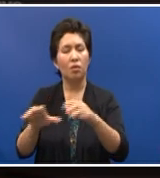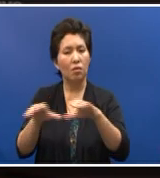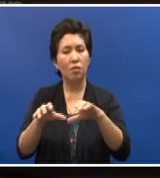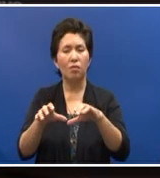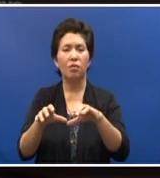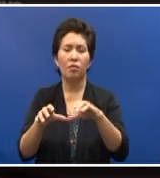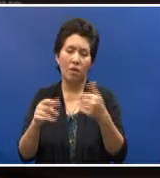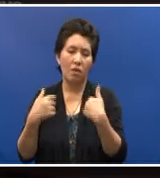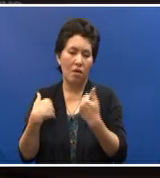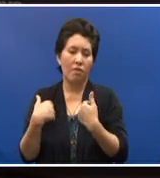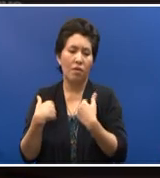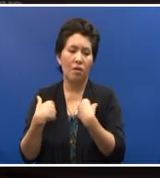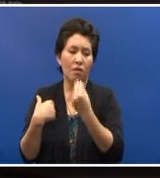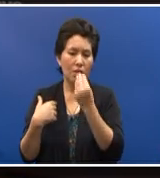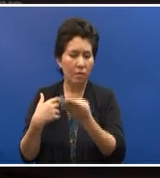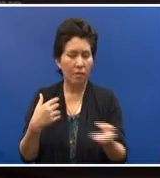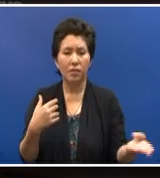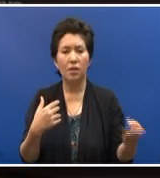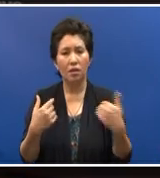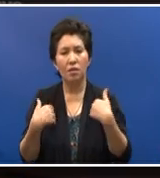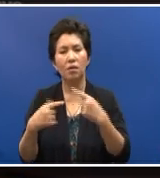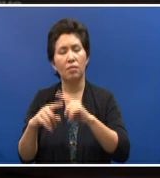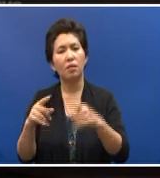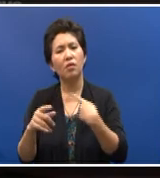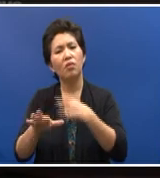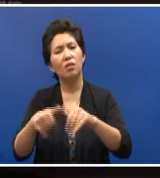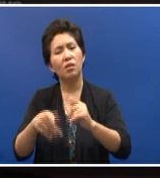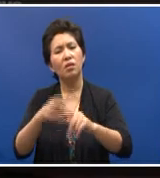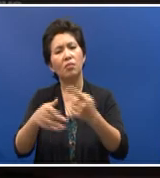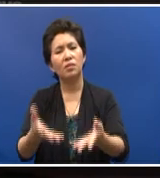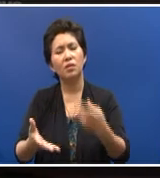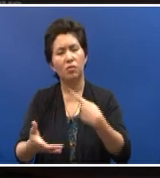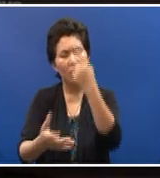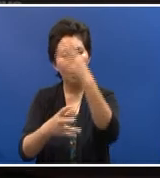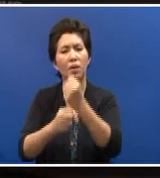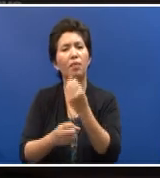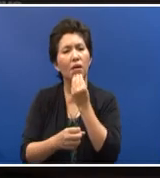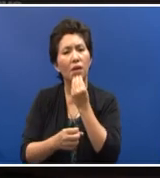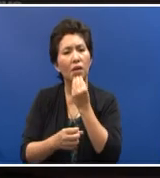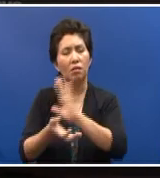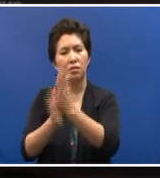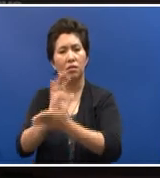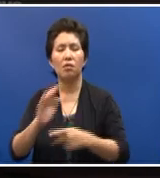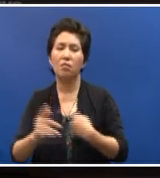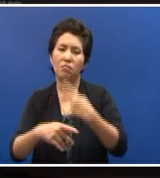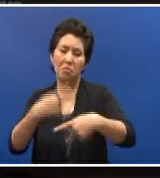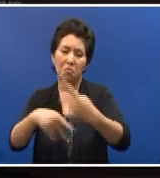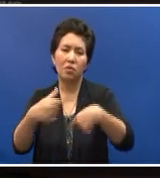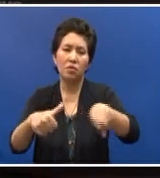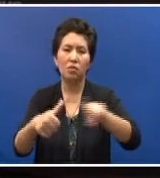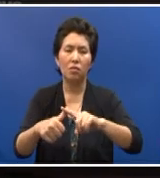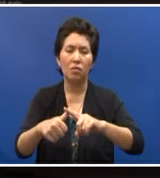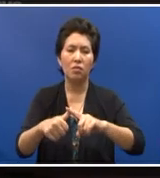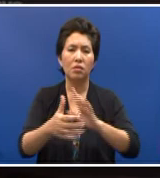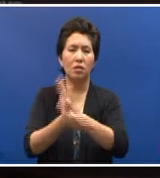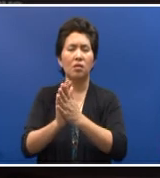tools and have to be skillful to use the tools. And however, what is less apparent here is